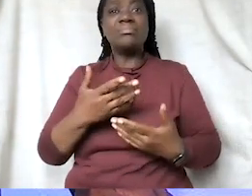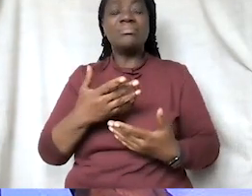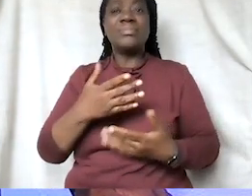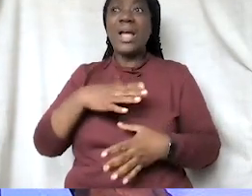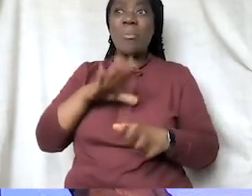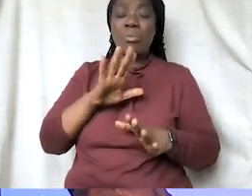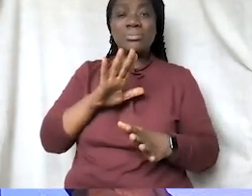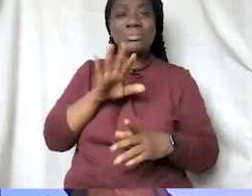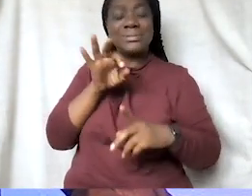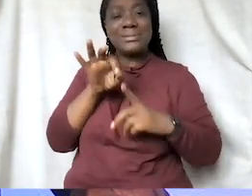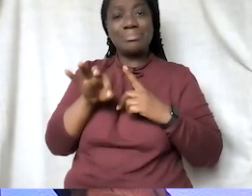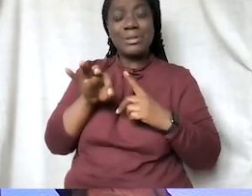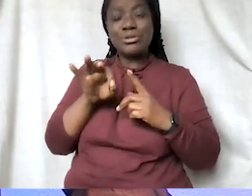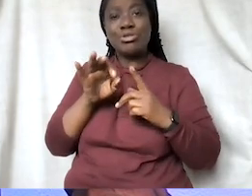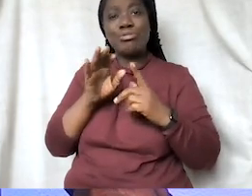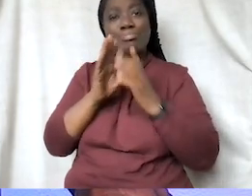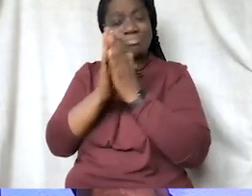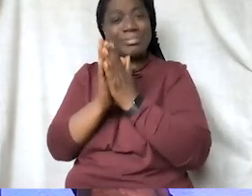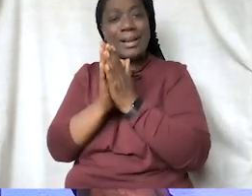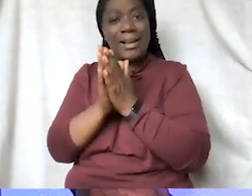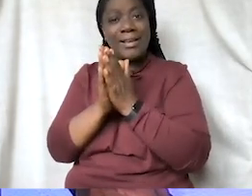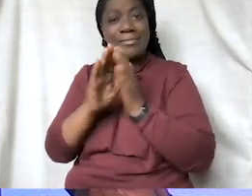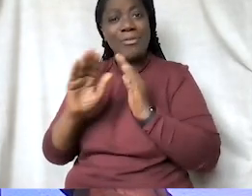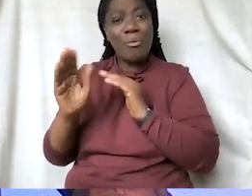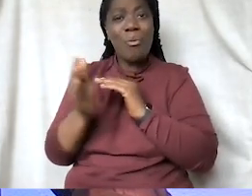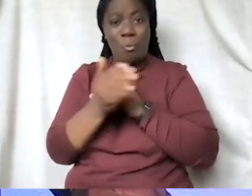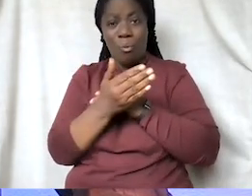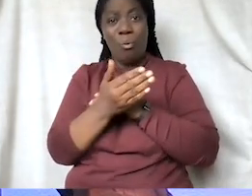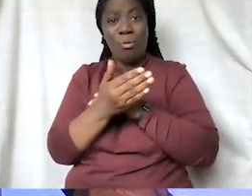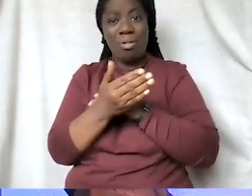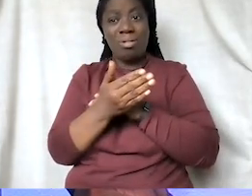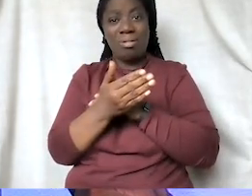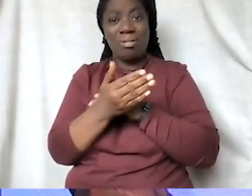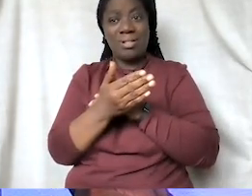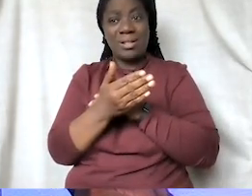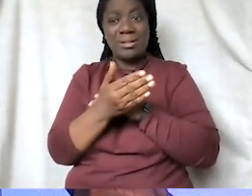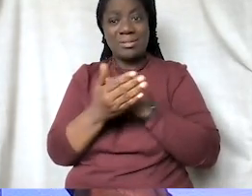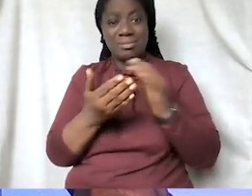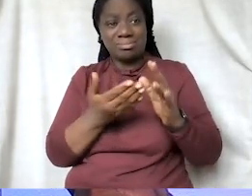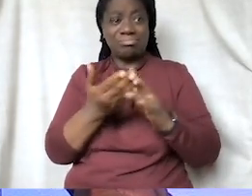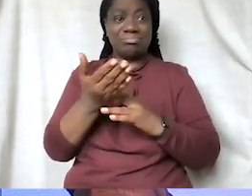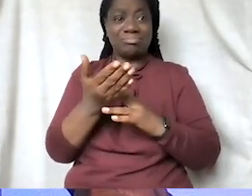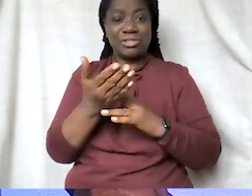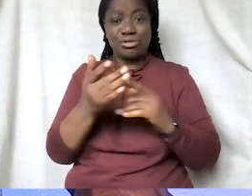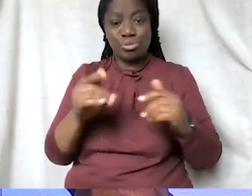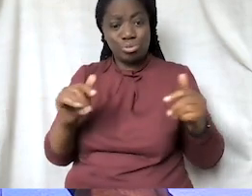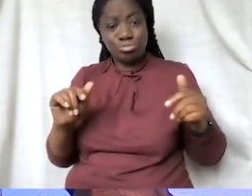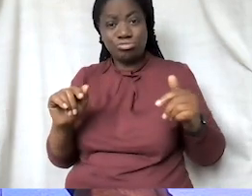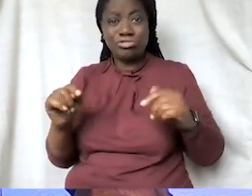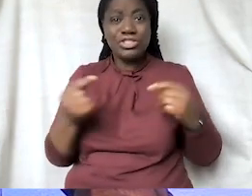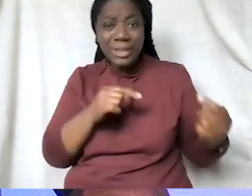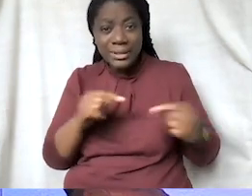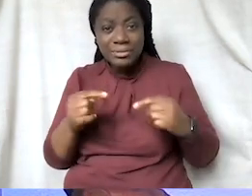I would like to say a special prayer for all of you, especially those of you who are going through challenges,